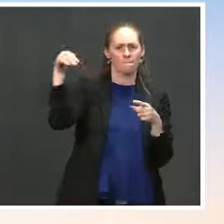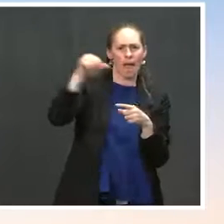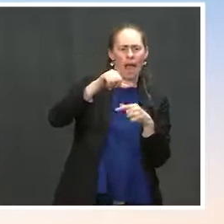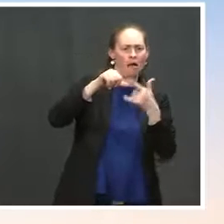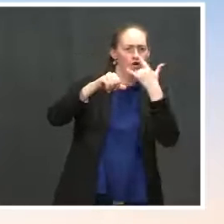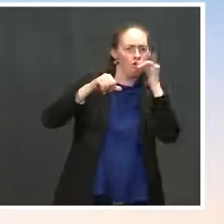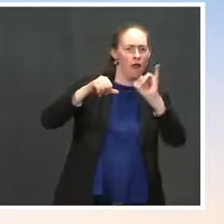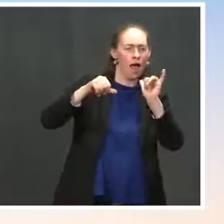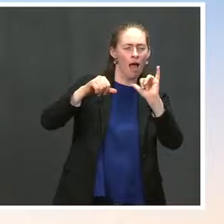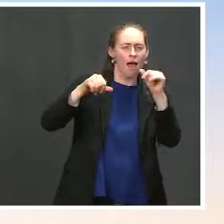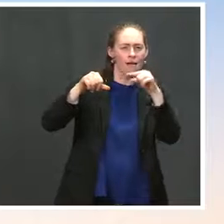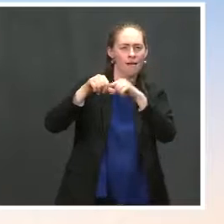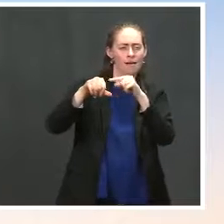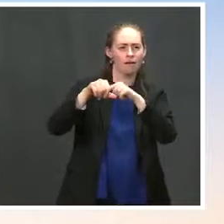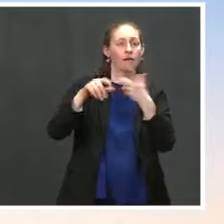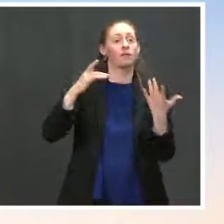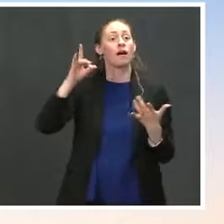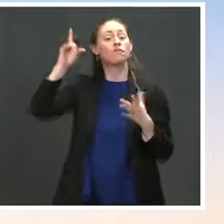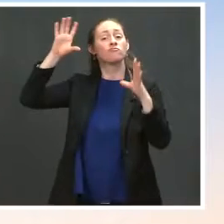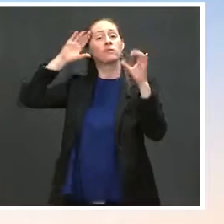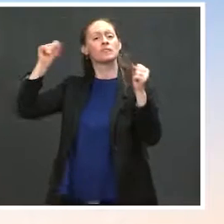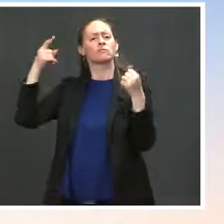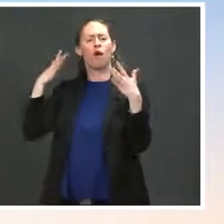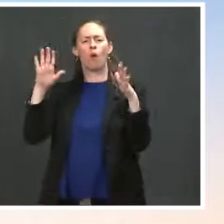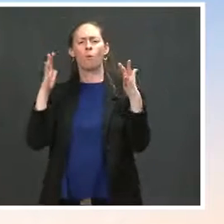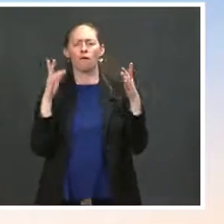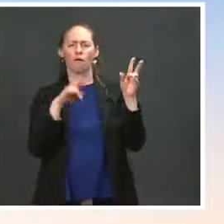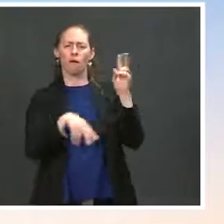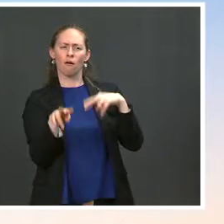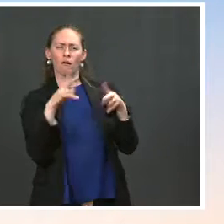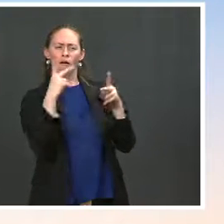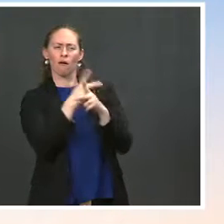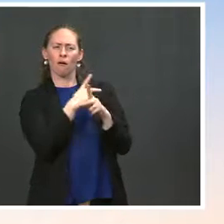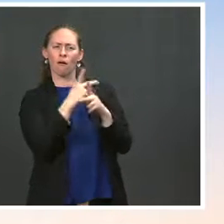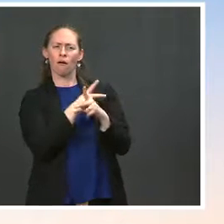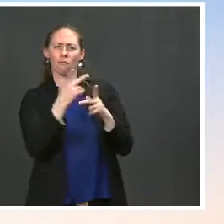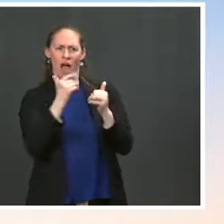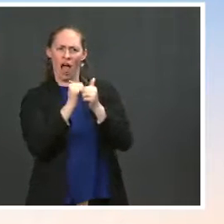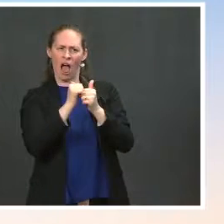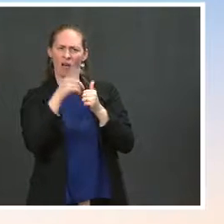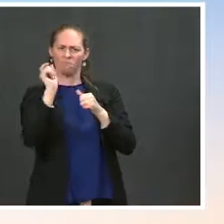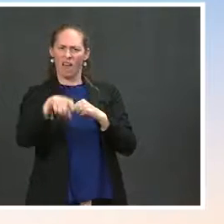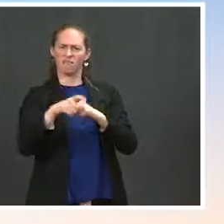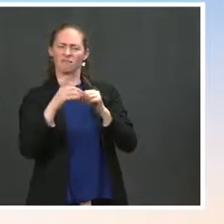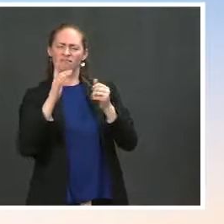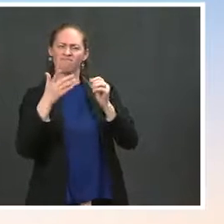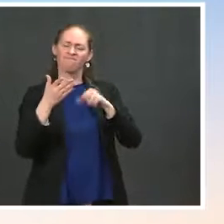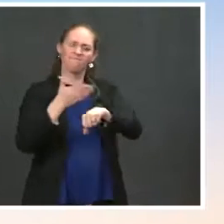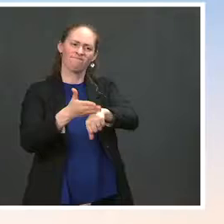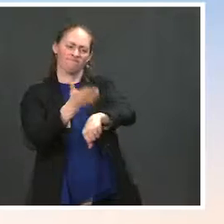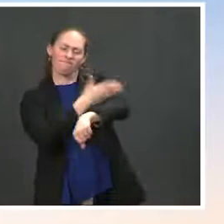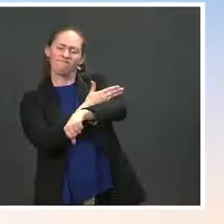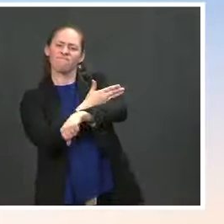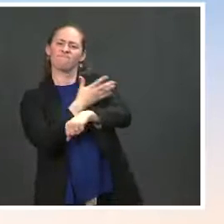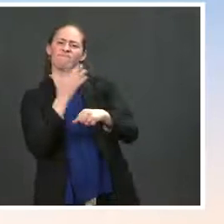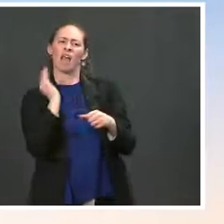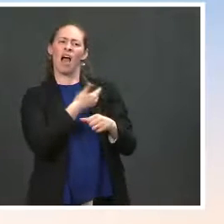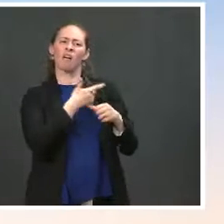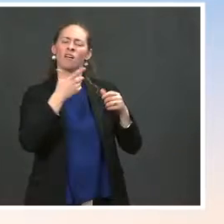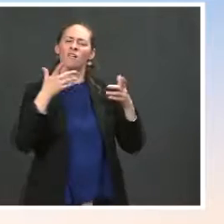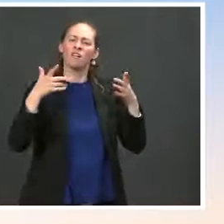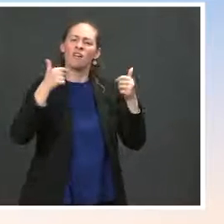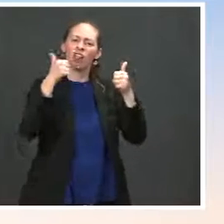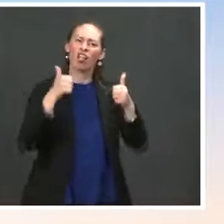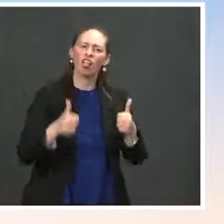the president's calculation is that there's a need to modernize our infrastructure. There's a need to invest in childcare. There's a need